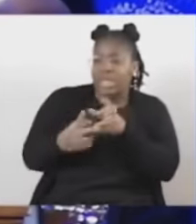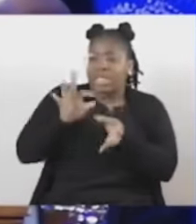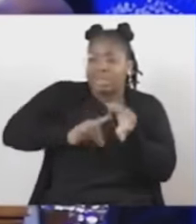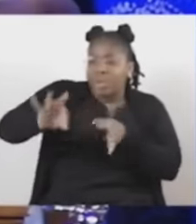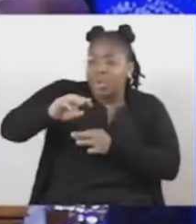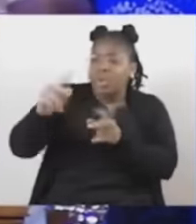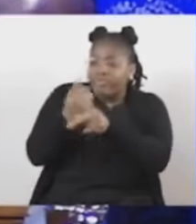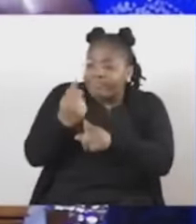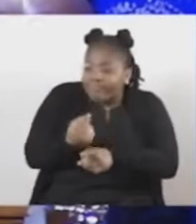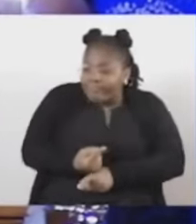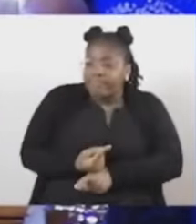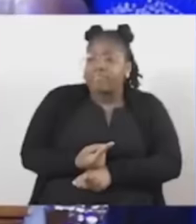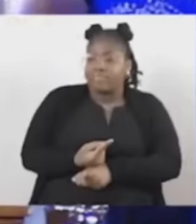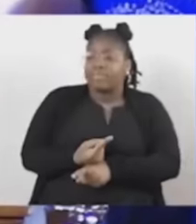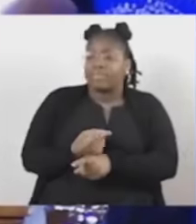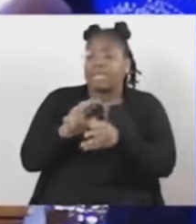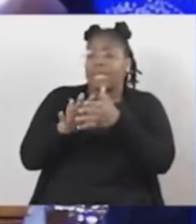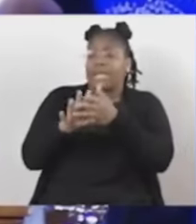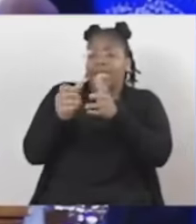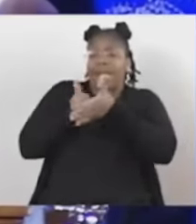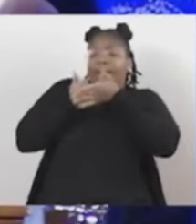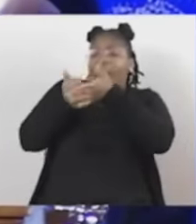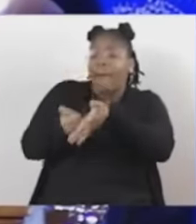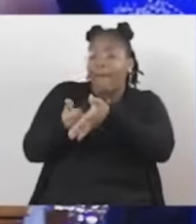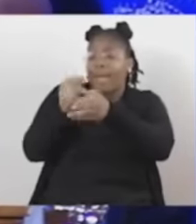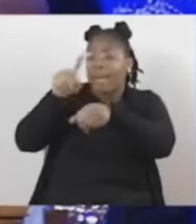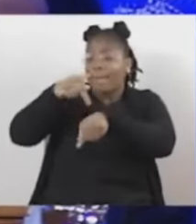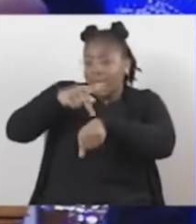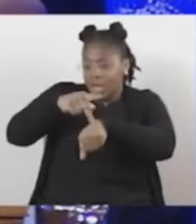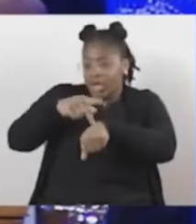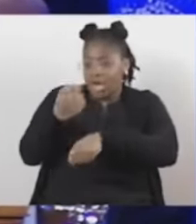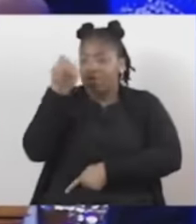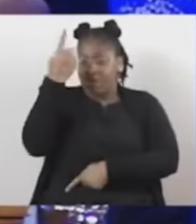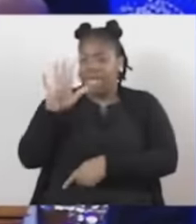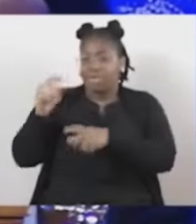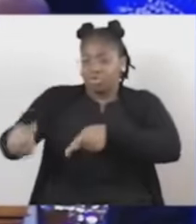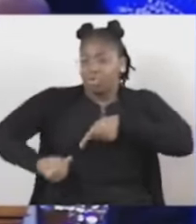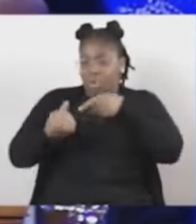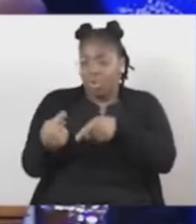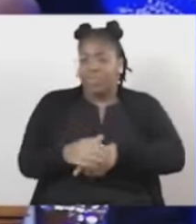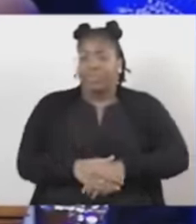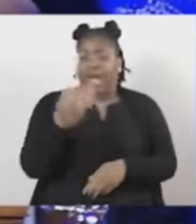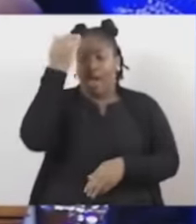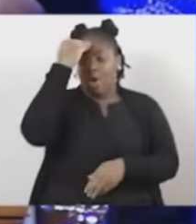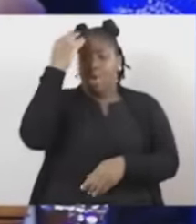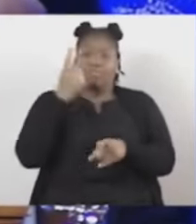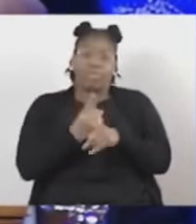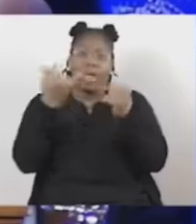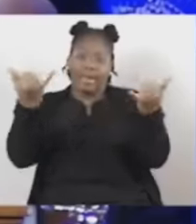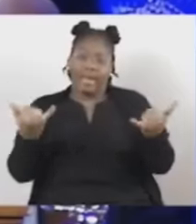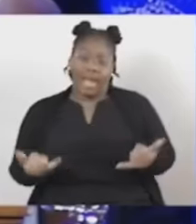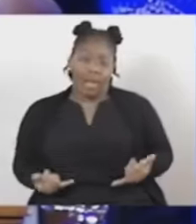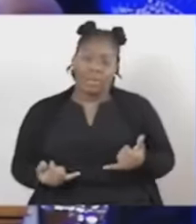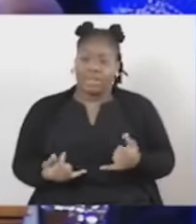God shaping you with the discipline of confrontation. I know we live in a high, erroneous, charismatic age where so much of